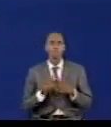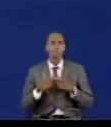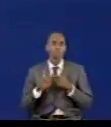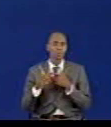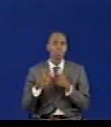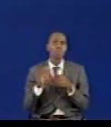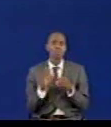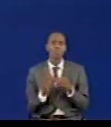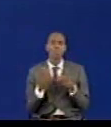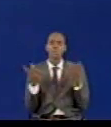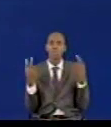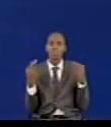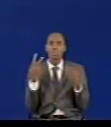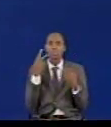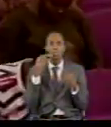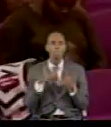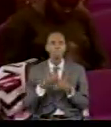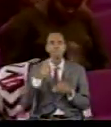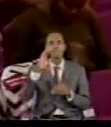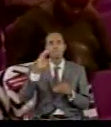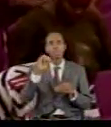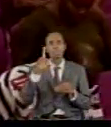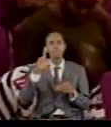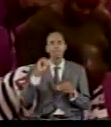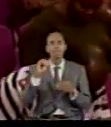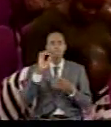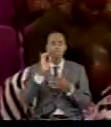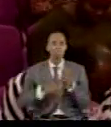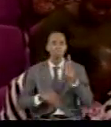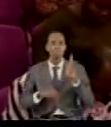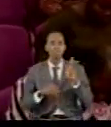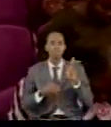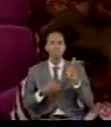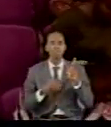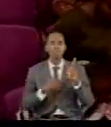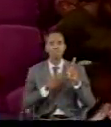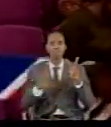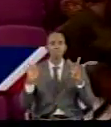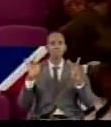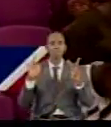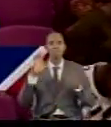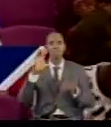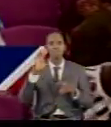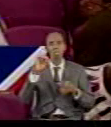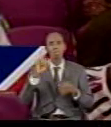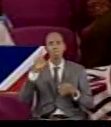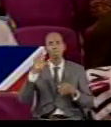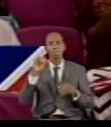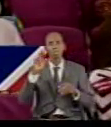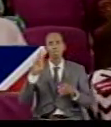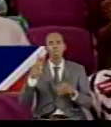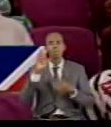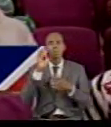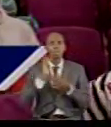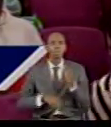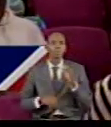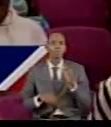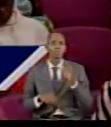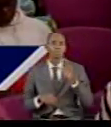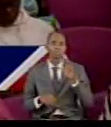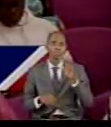vain? Colossians chapter 2, reading from verse 8. In Colossians chapter 2, verse